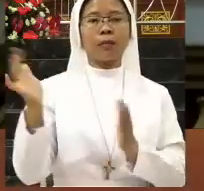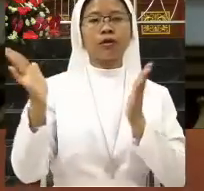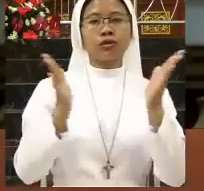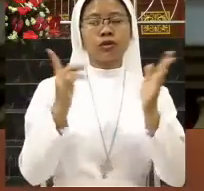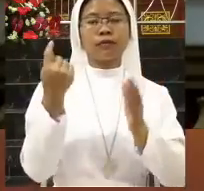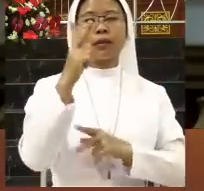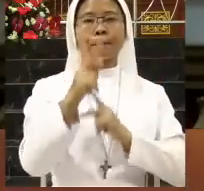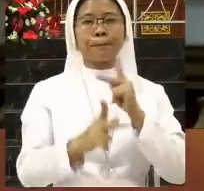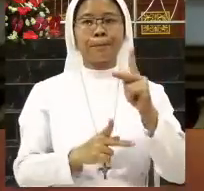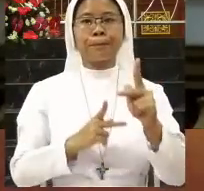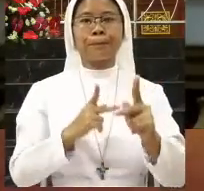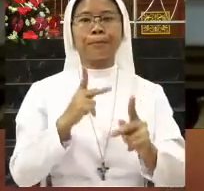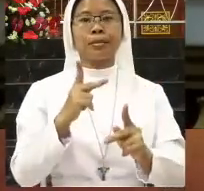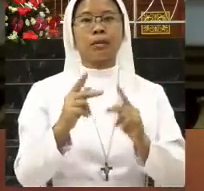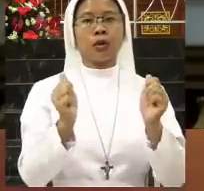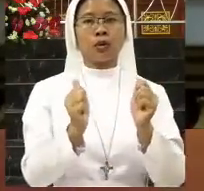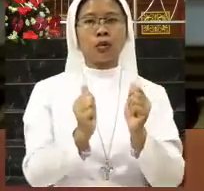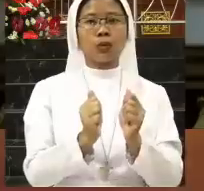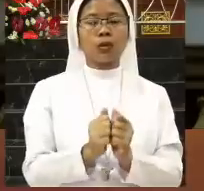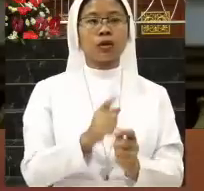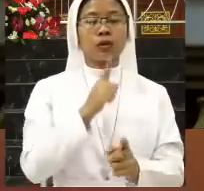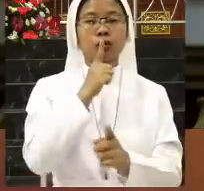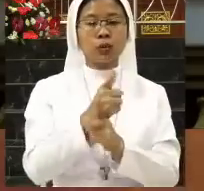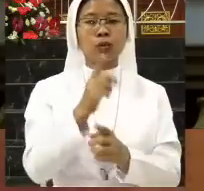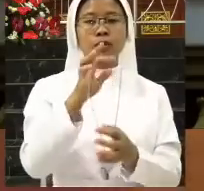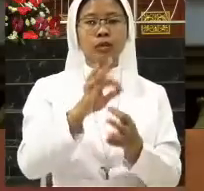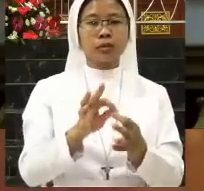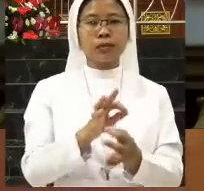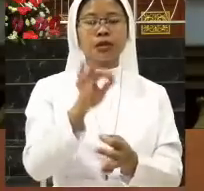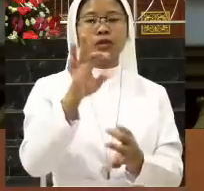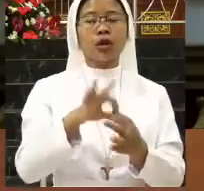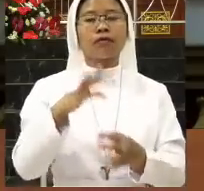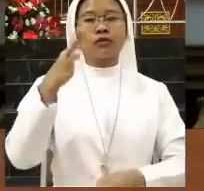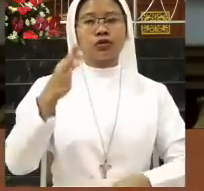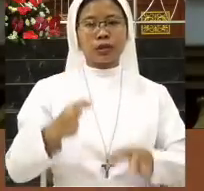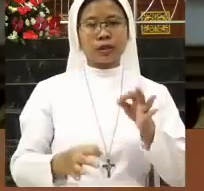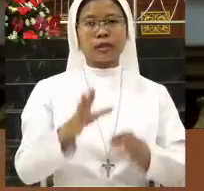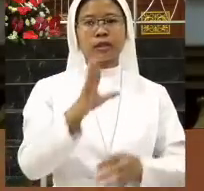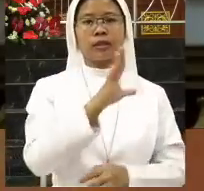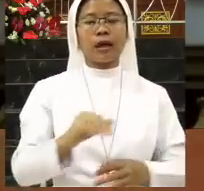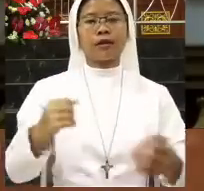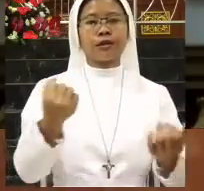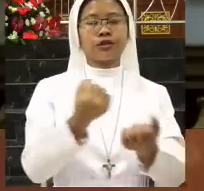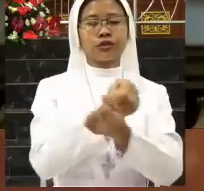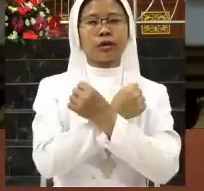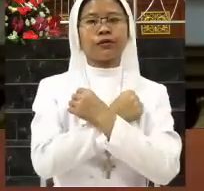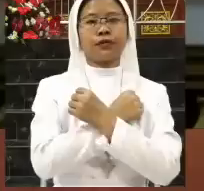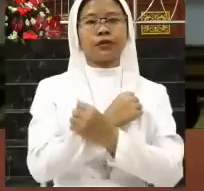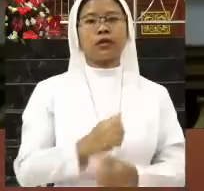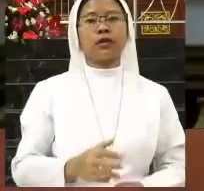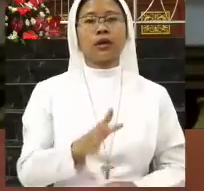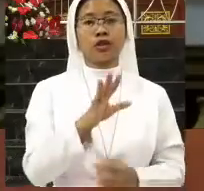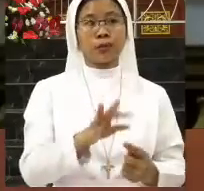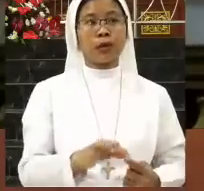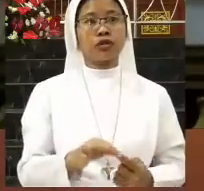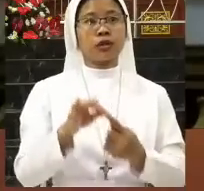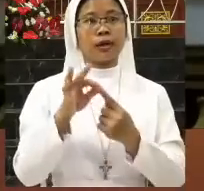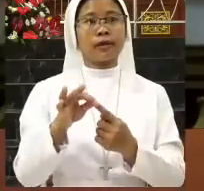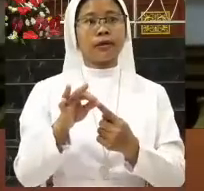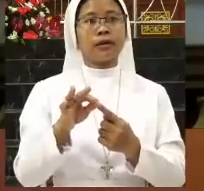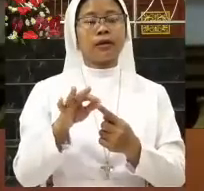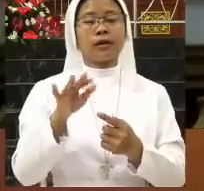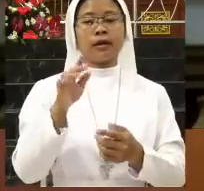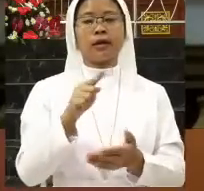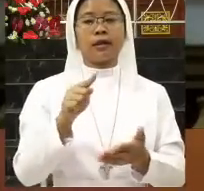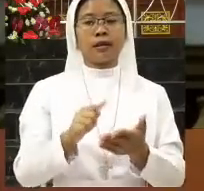the people with the true spirit of justice and charity, especially in this